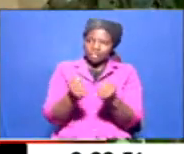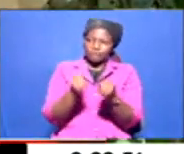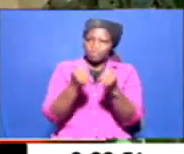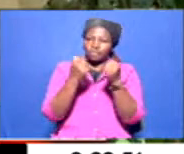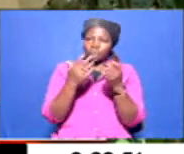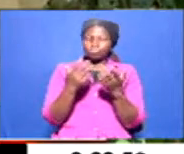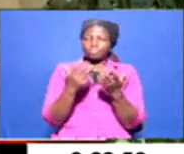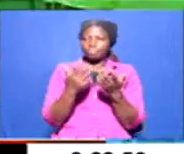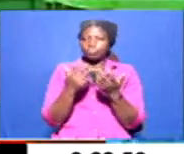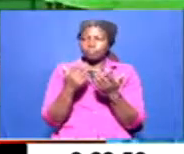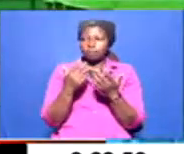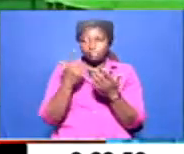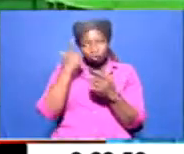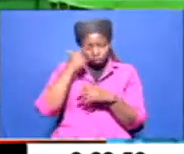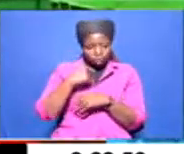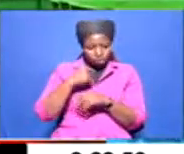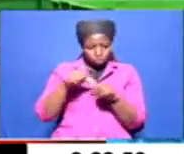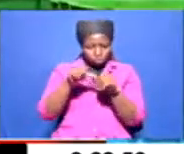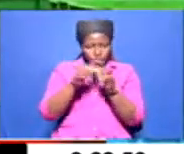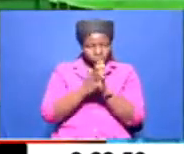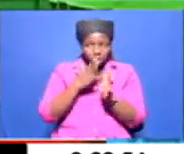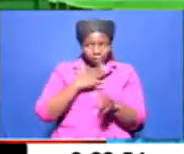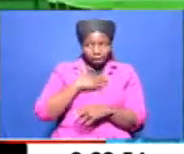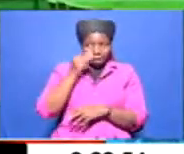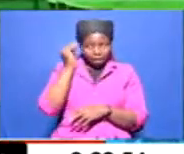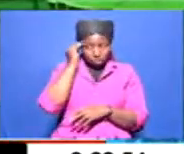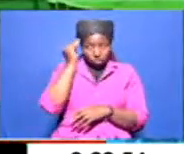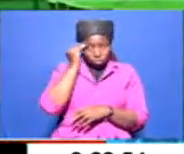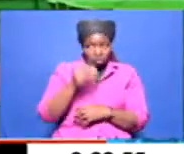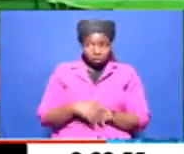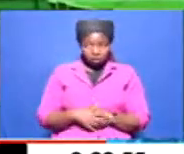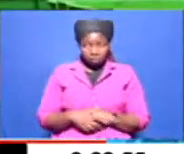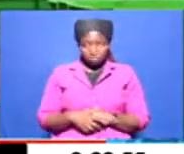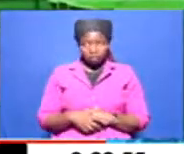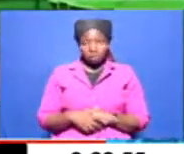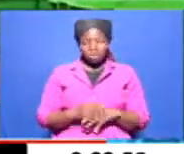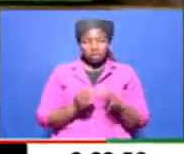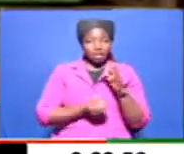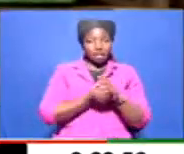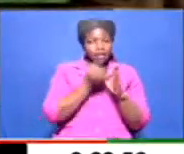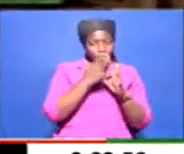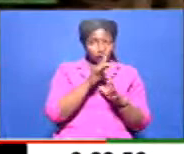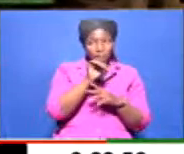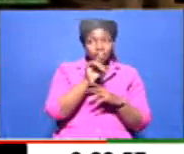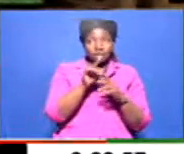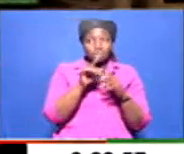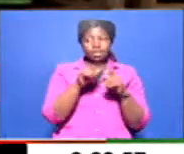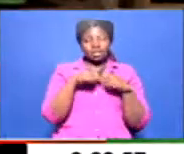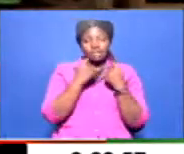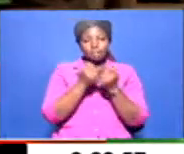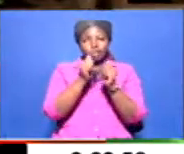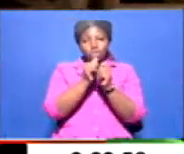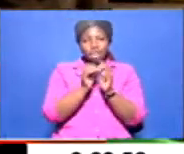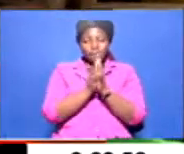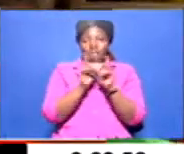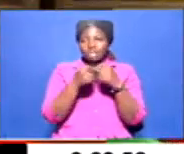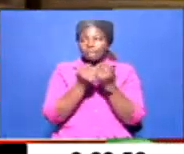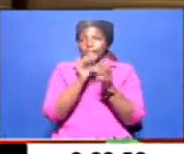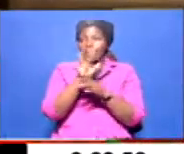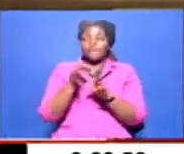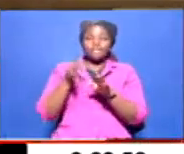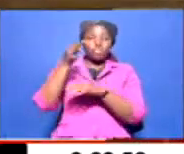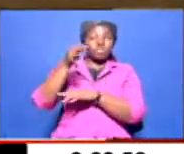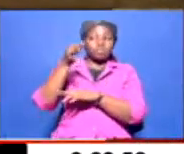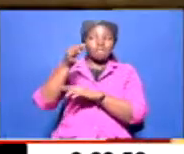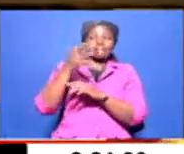ndo niendelee na masomo yangu. For the founders and this team, the future is bright. Zihanga Limited hopes to secure the loan